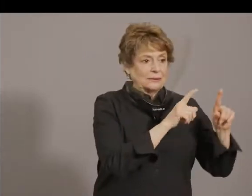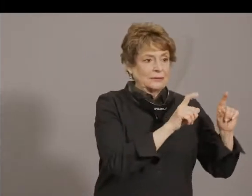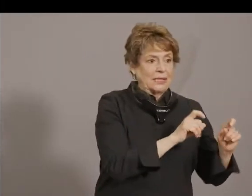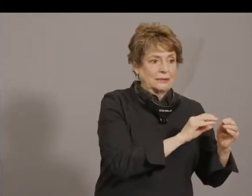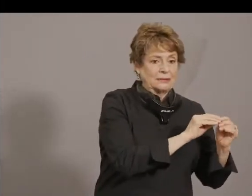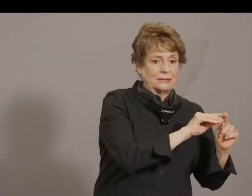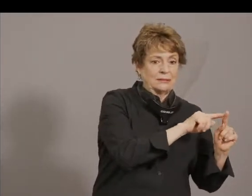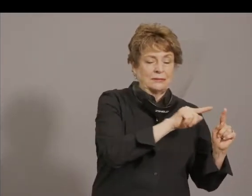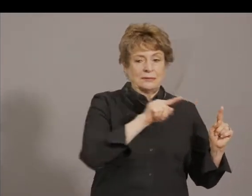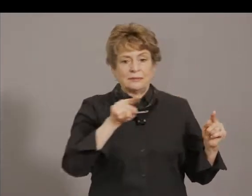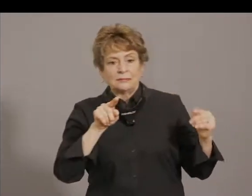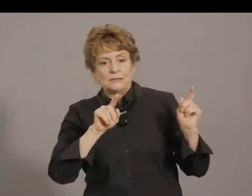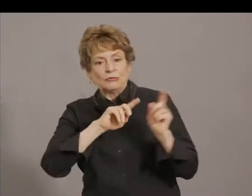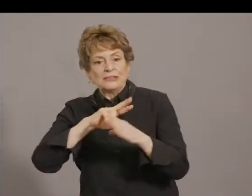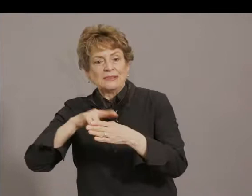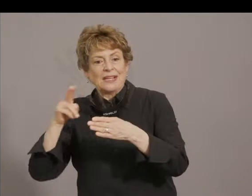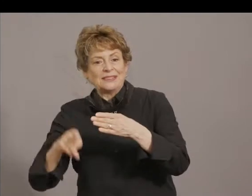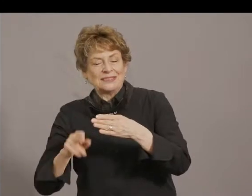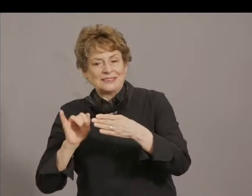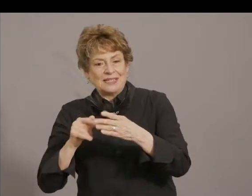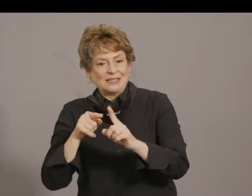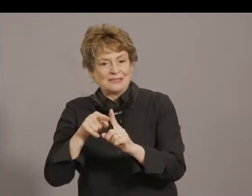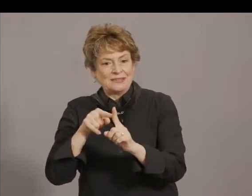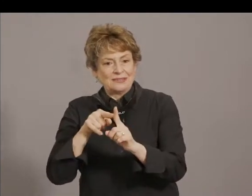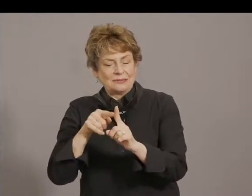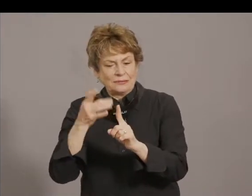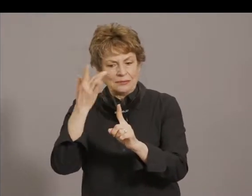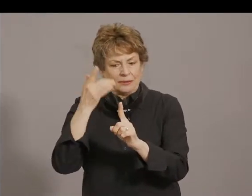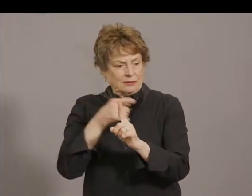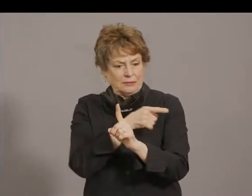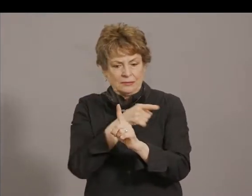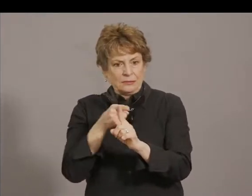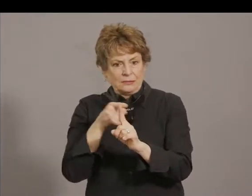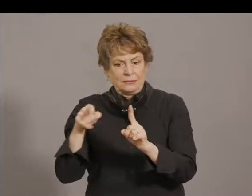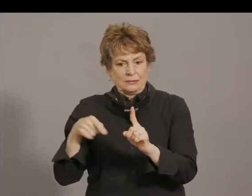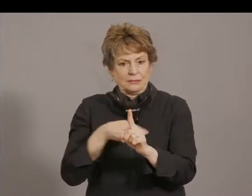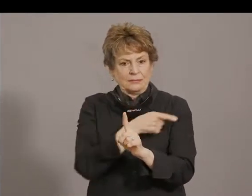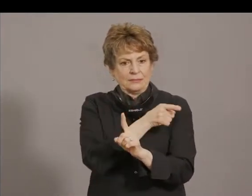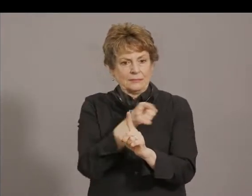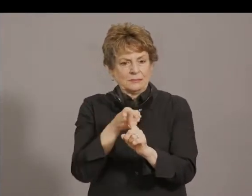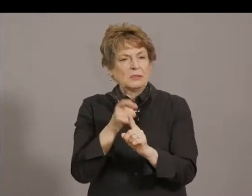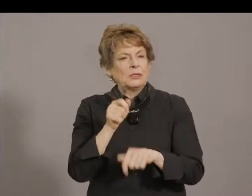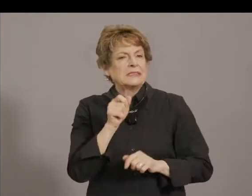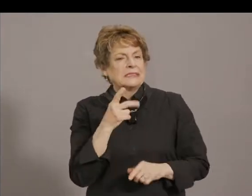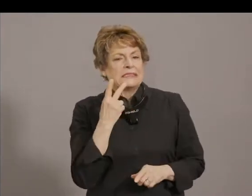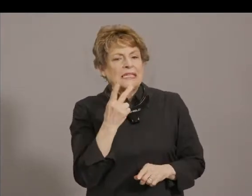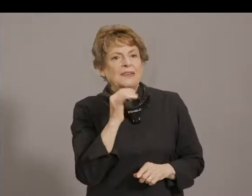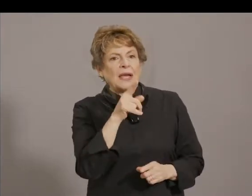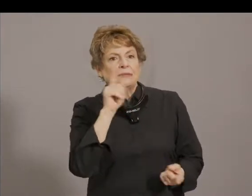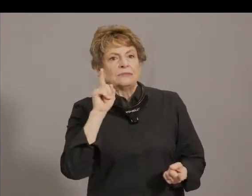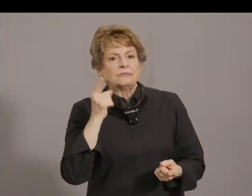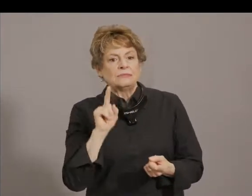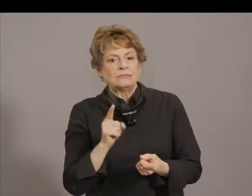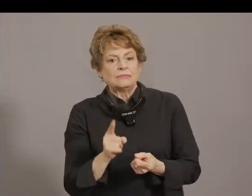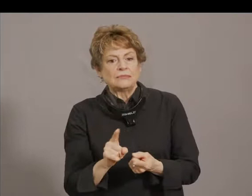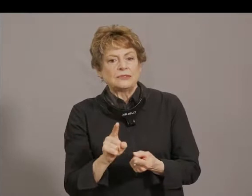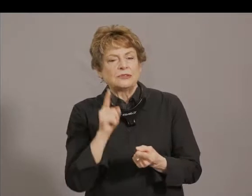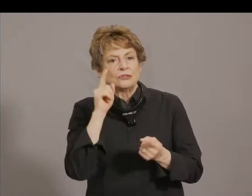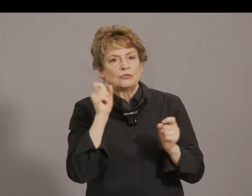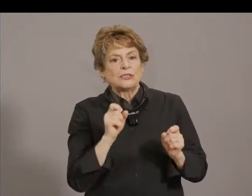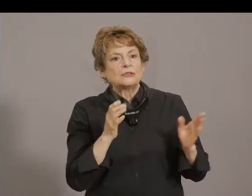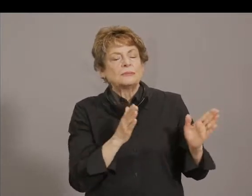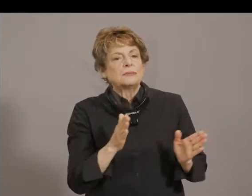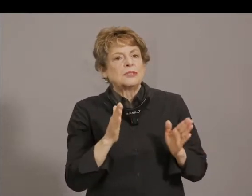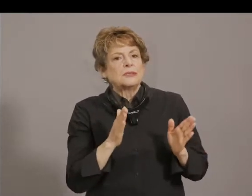or was ill. And then you can see the mitigation strategies and different events that have played a role in